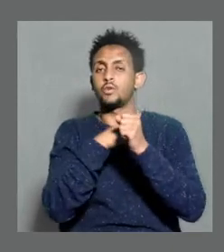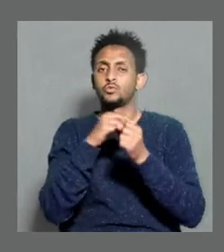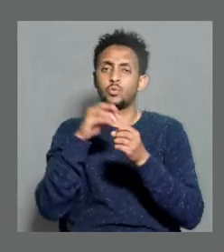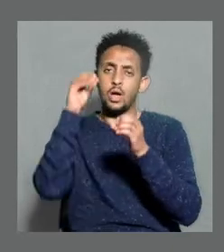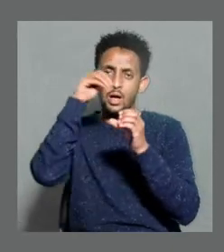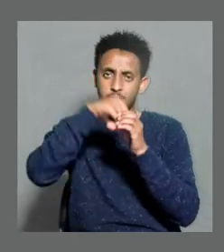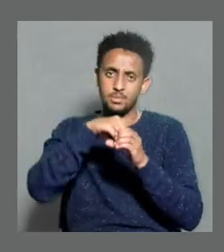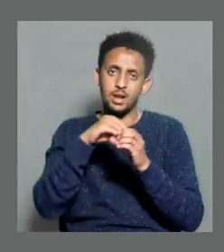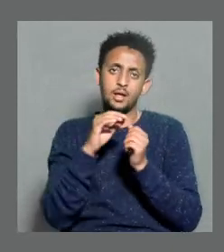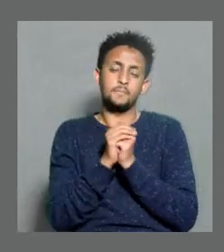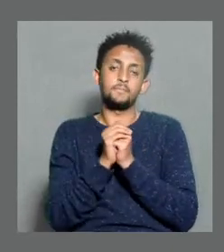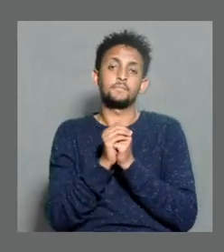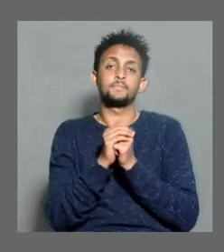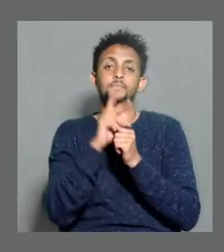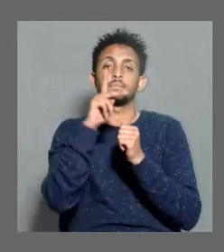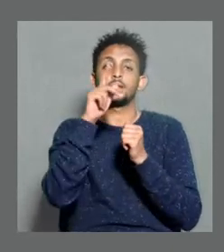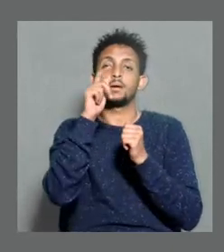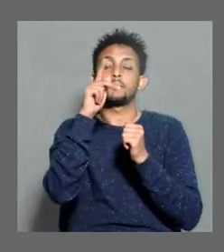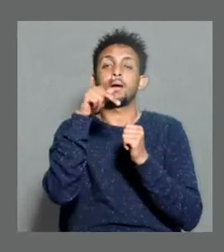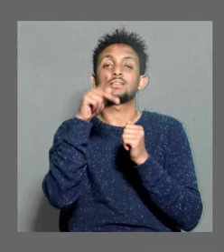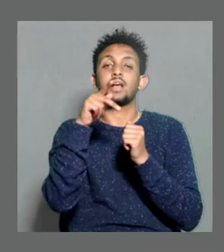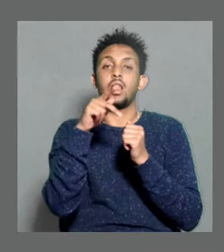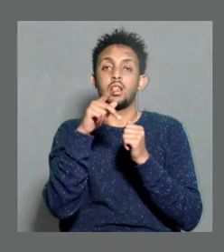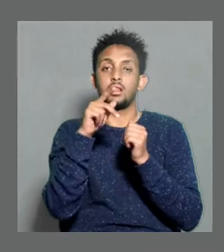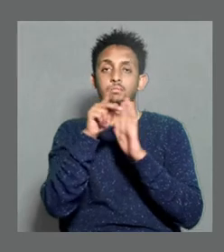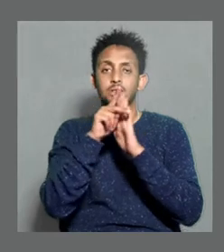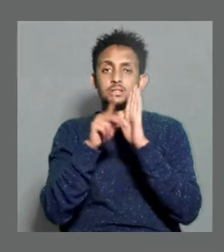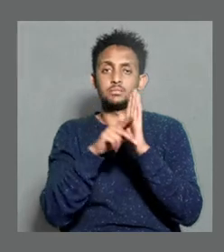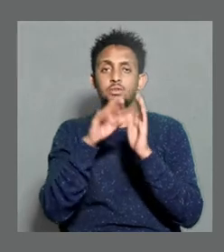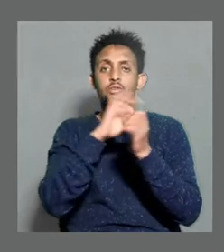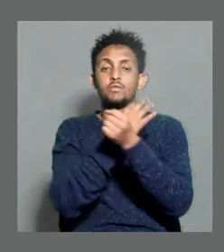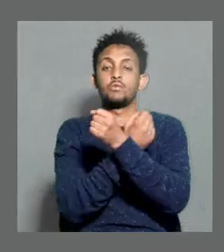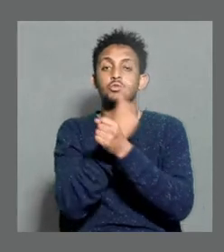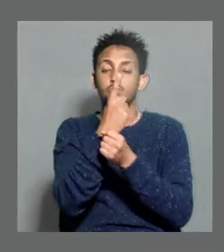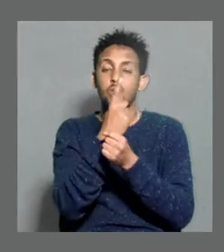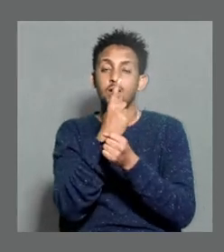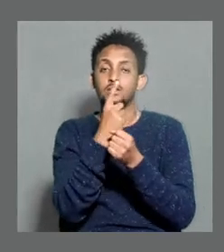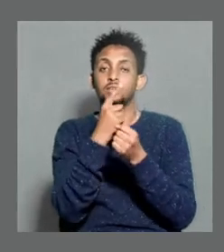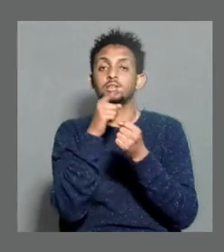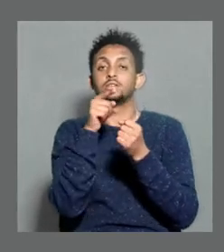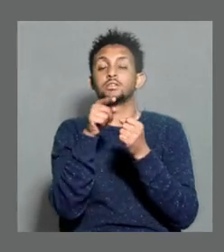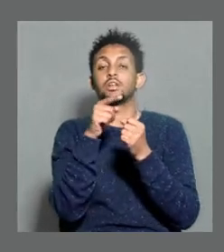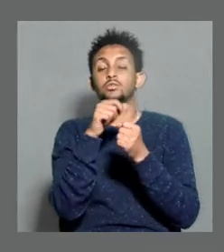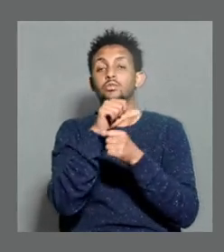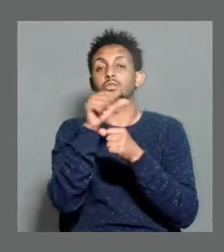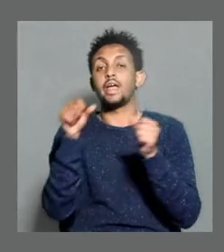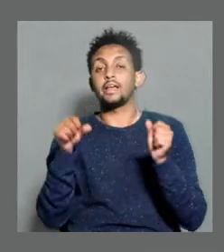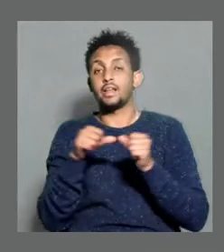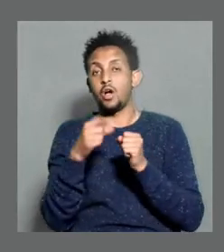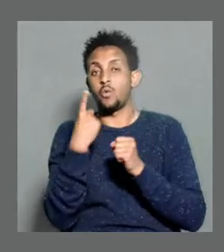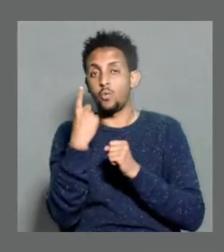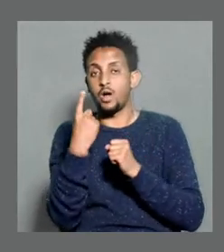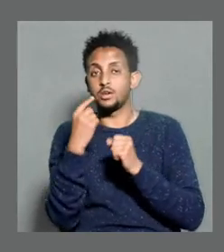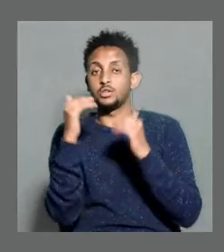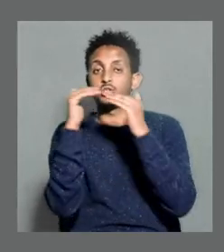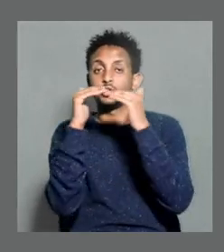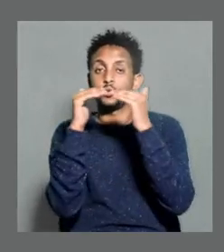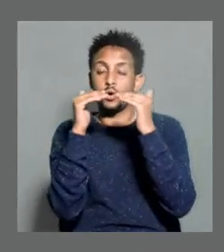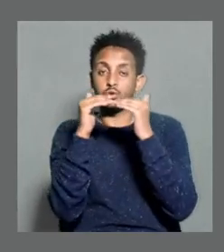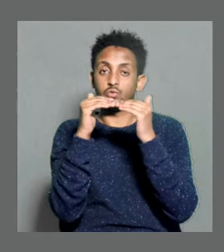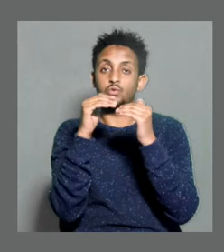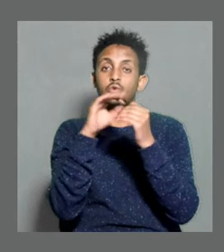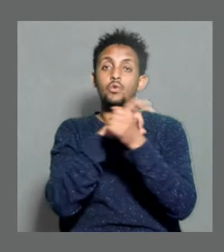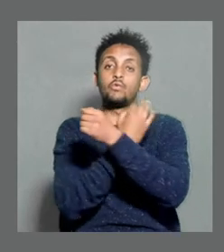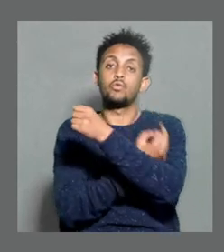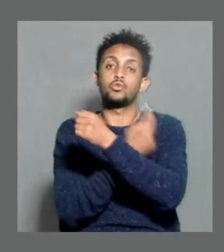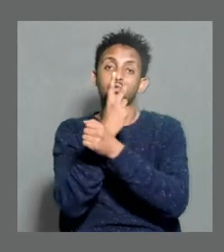apply Pascal's principle. It says that force 1 to that of area 1 is equal to